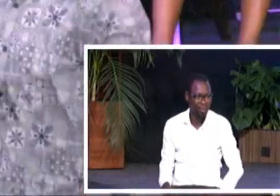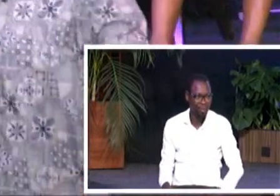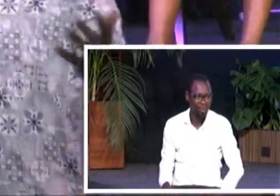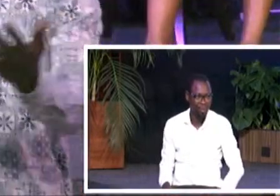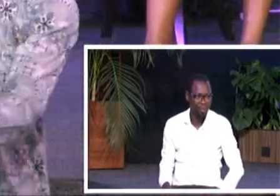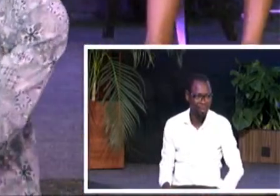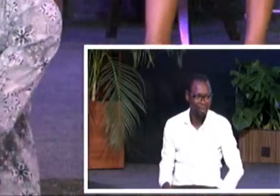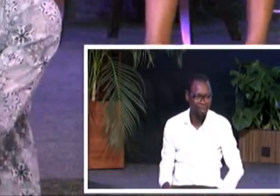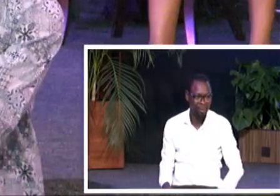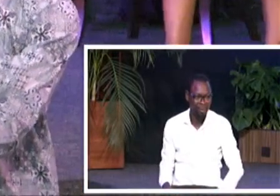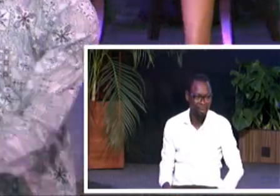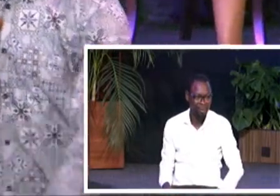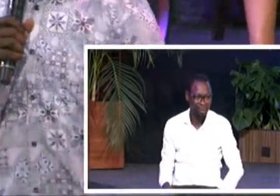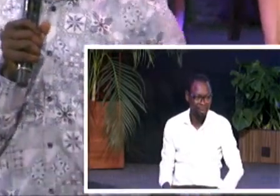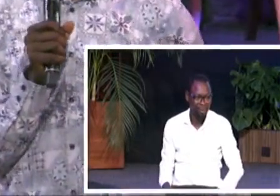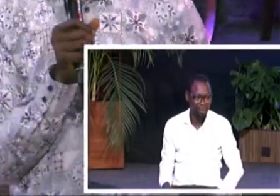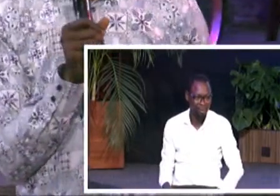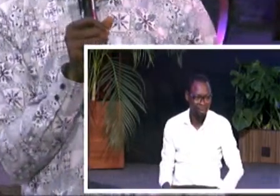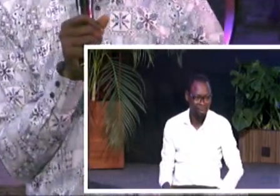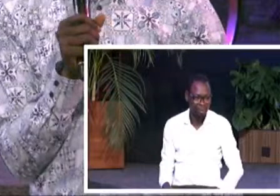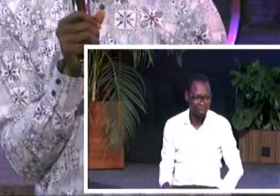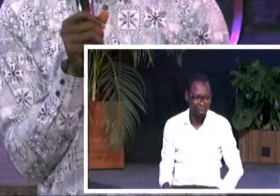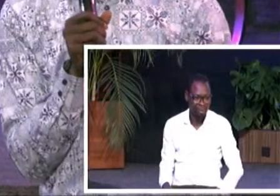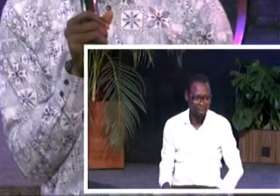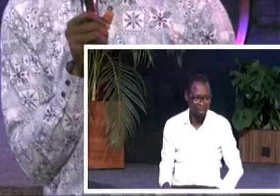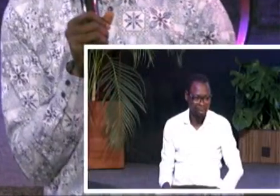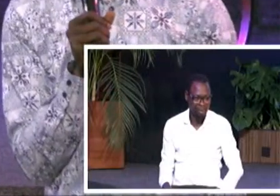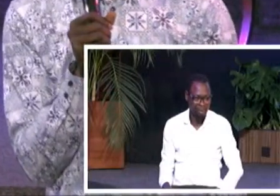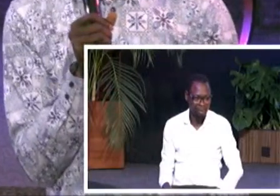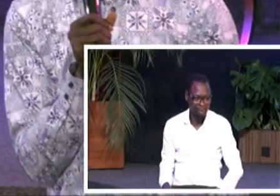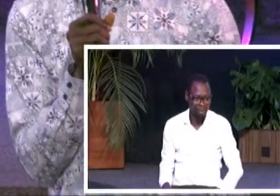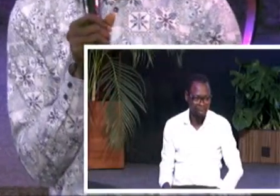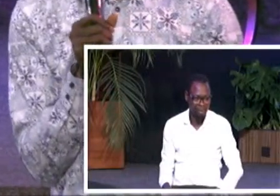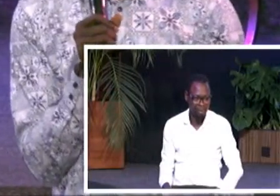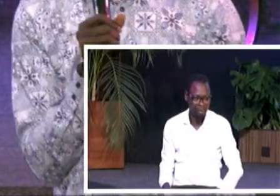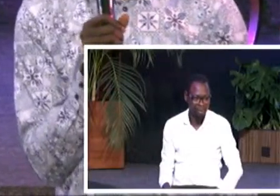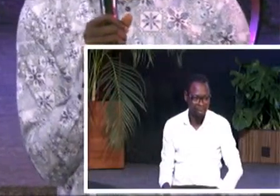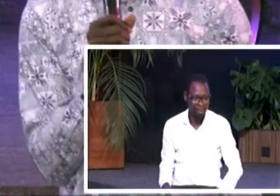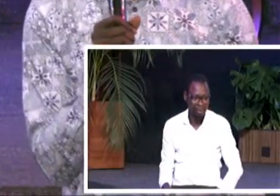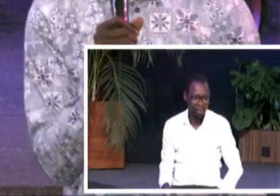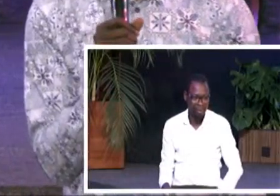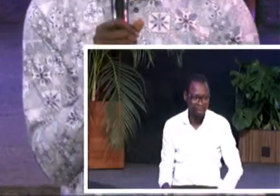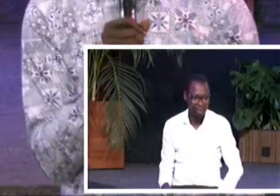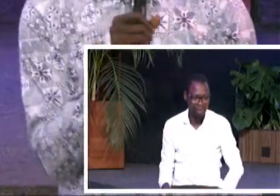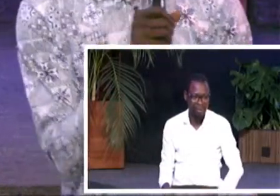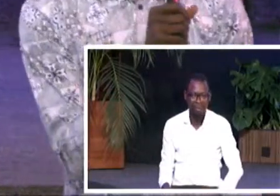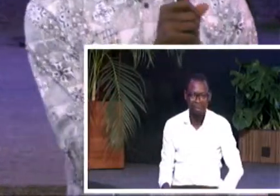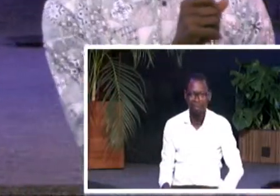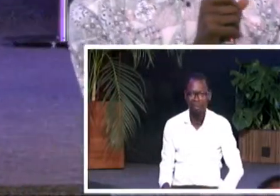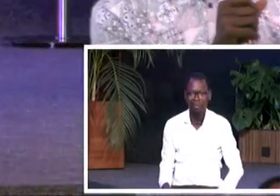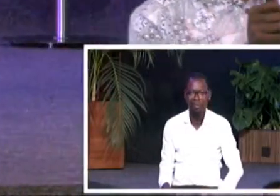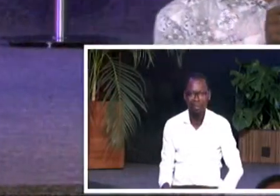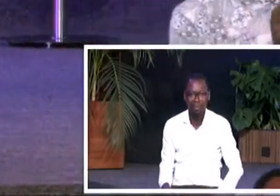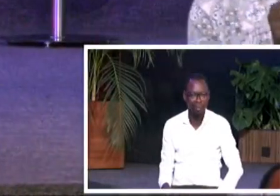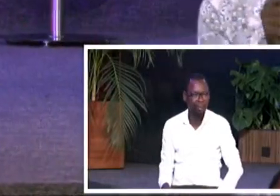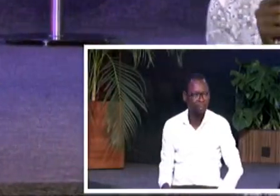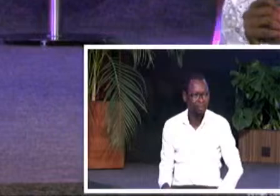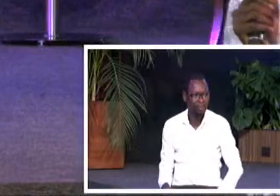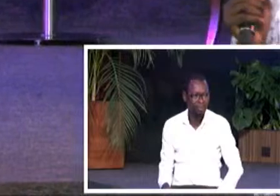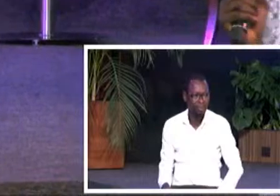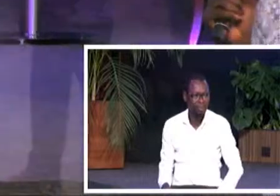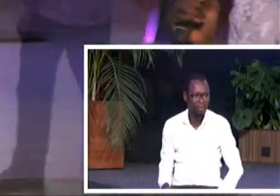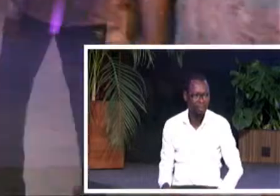yours. Do us the honors one more time. Yes, please present on our behalf. Celebrate with